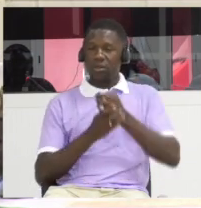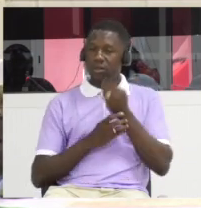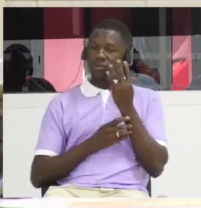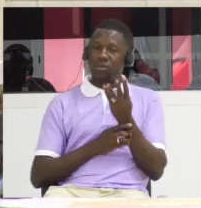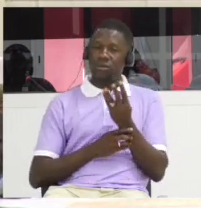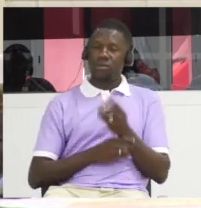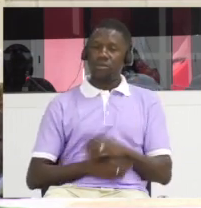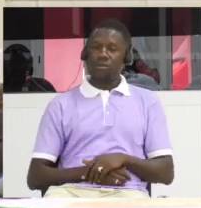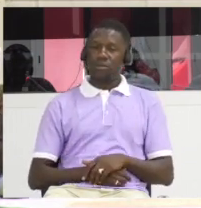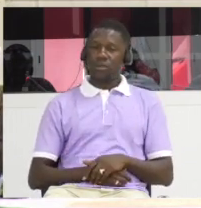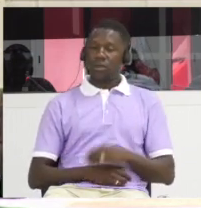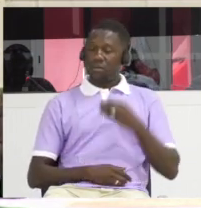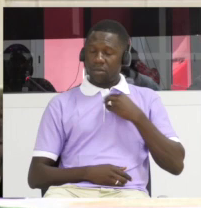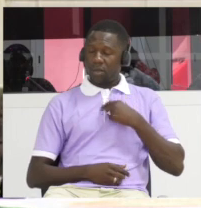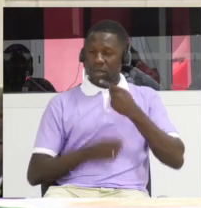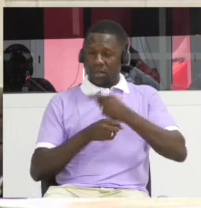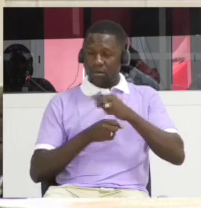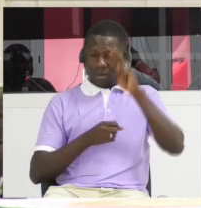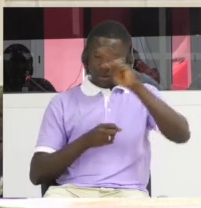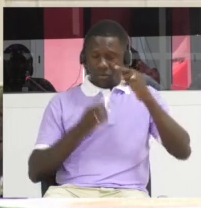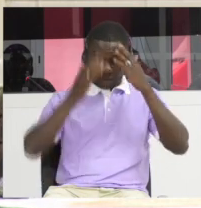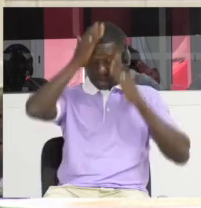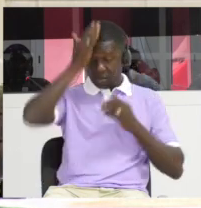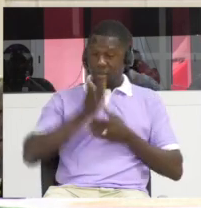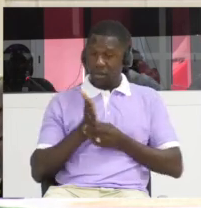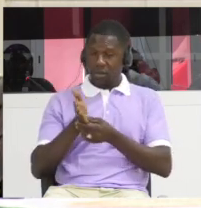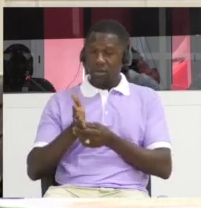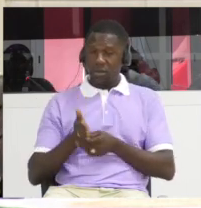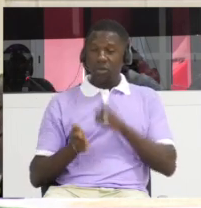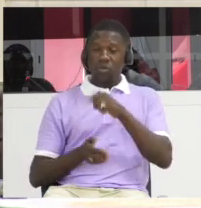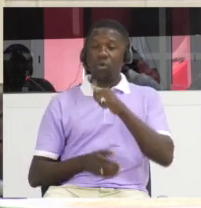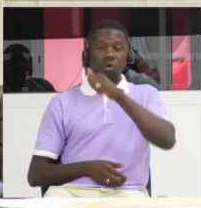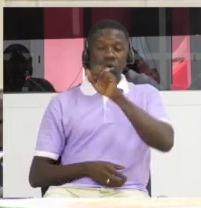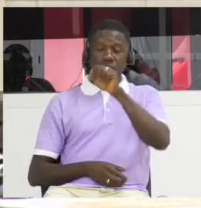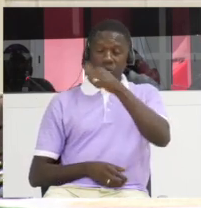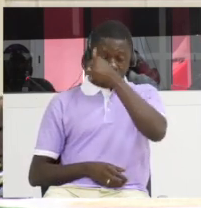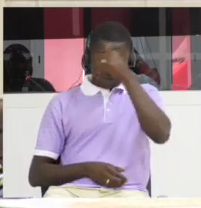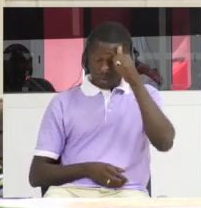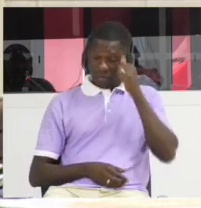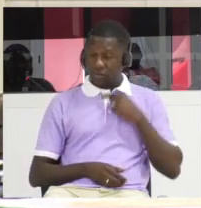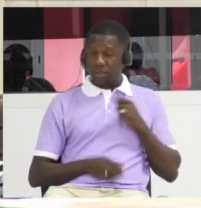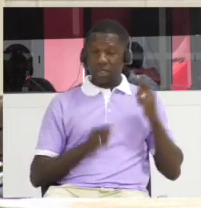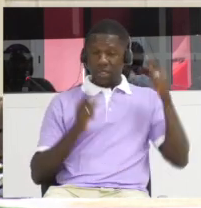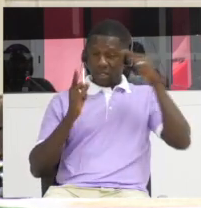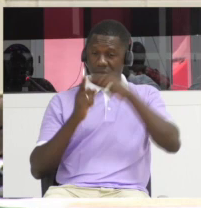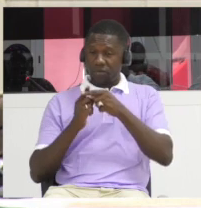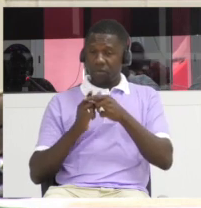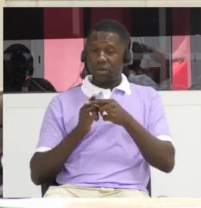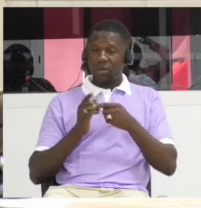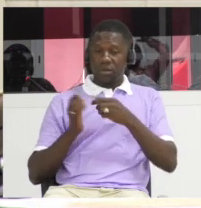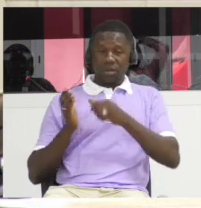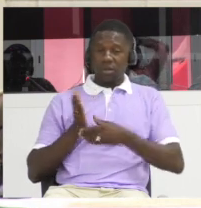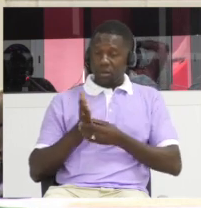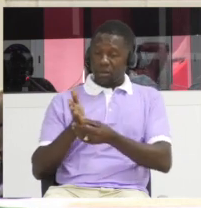As Commander of the Gambia National Army, you shall, subject to the general direction of the